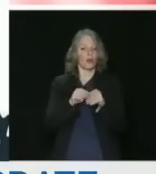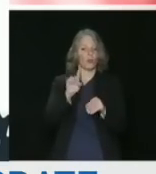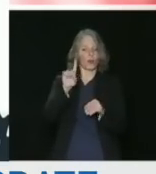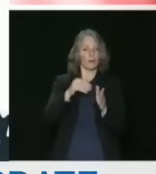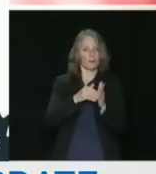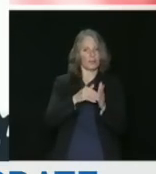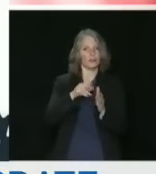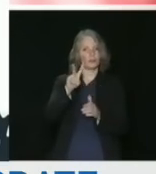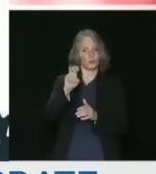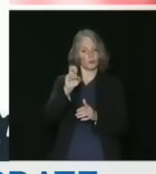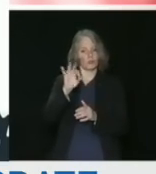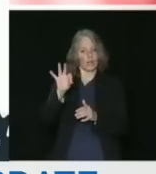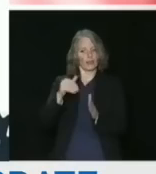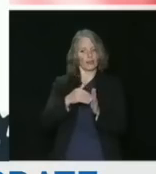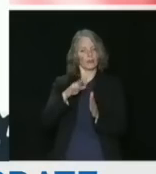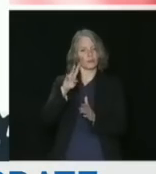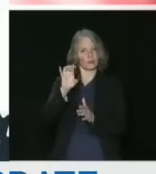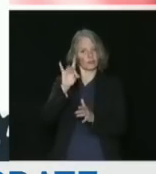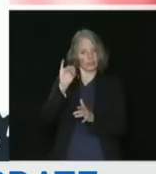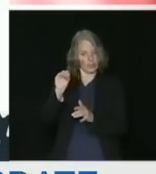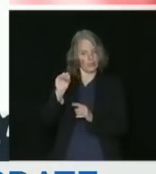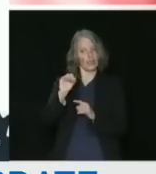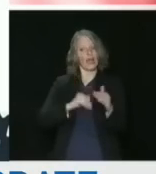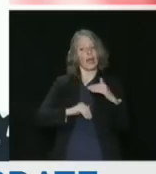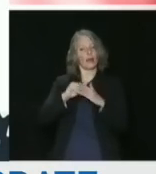1,209,780 to